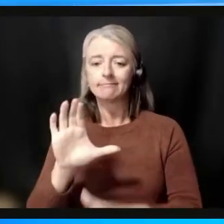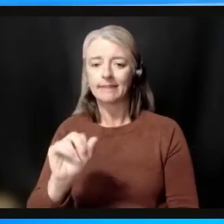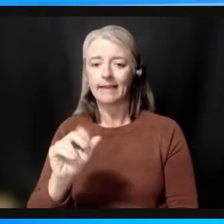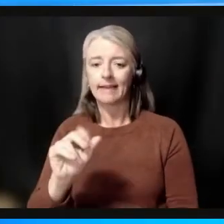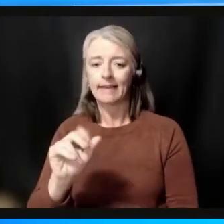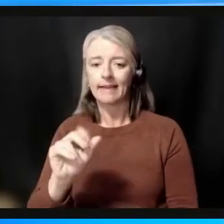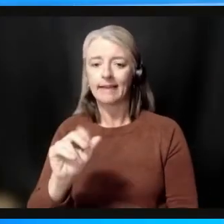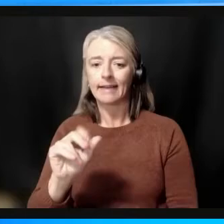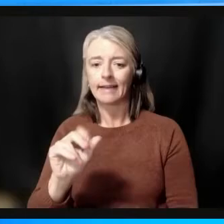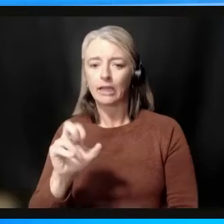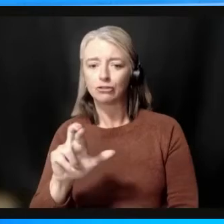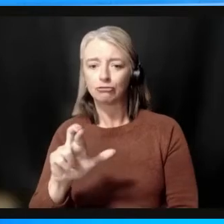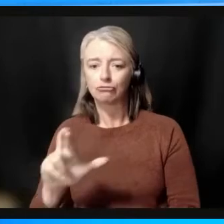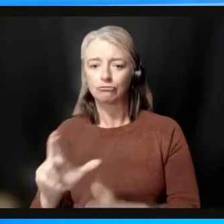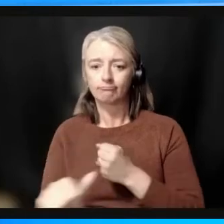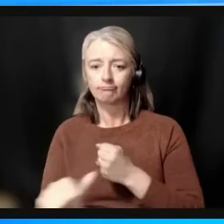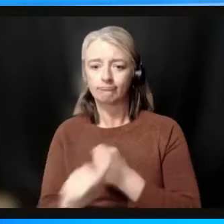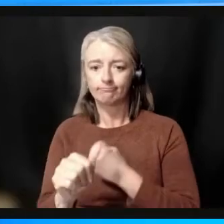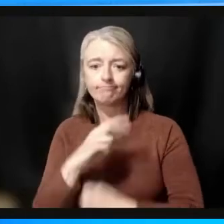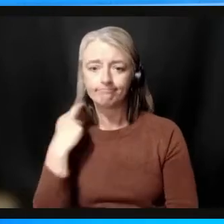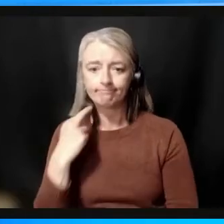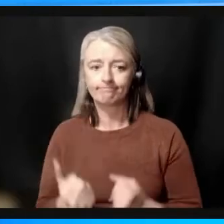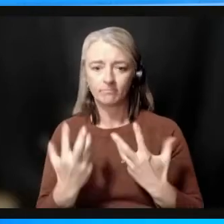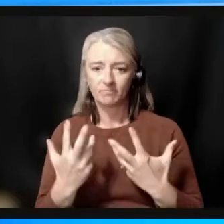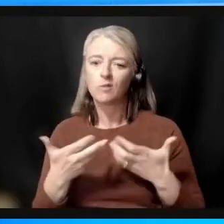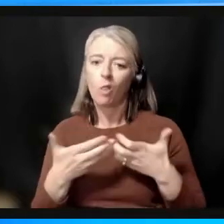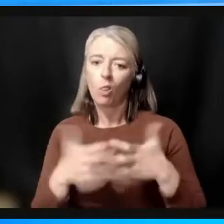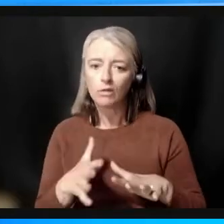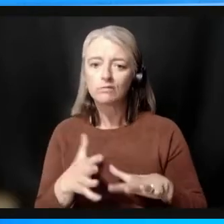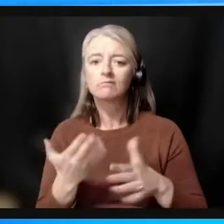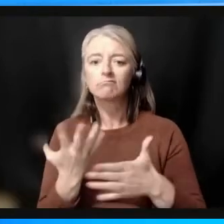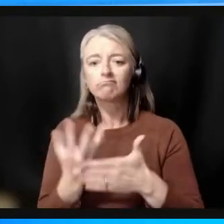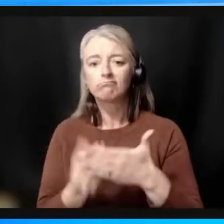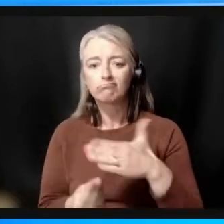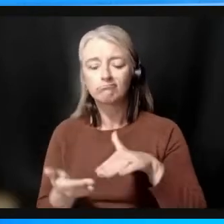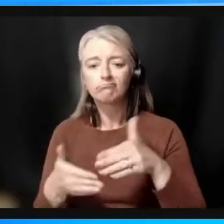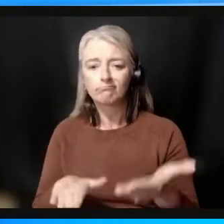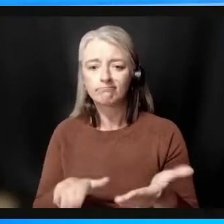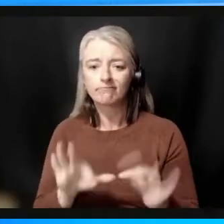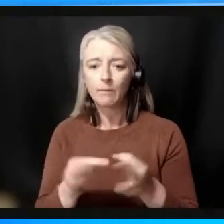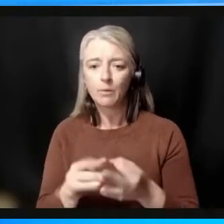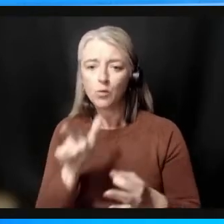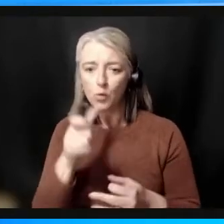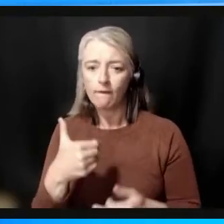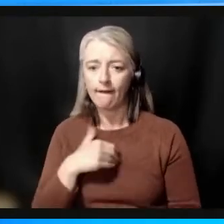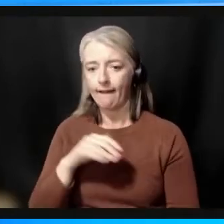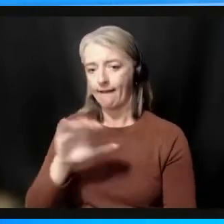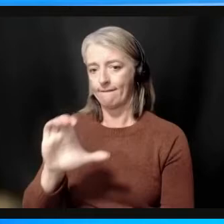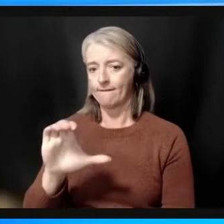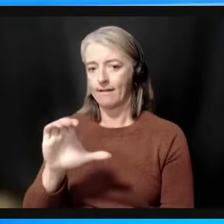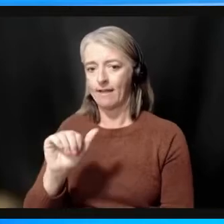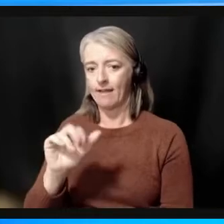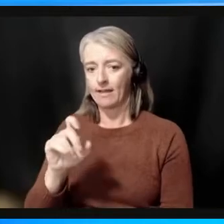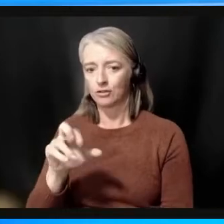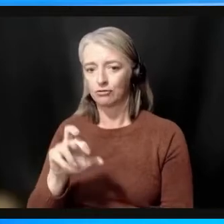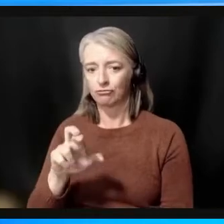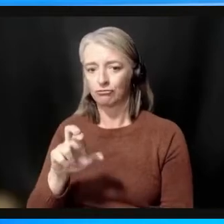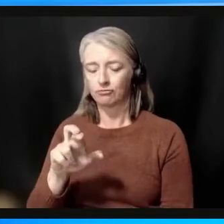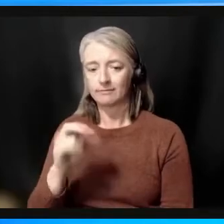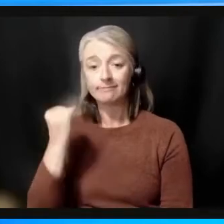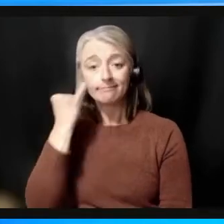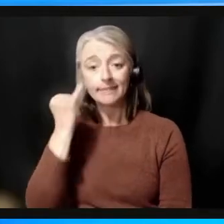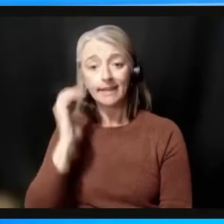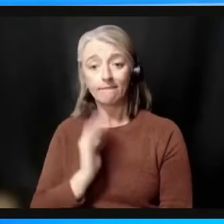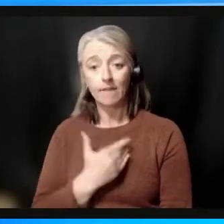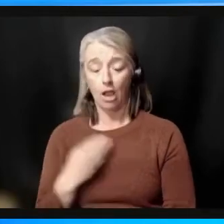have lost family members to cancer, and so we might be wondering if our genetic makeup puts us